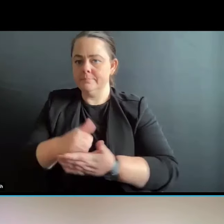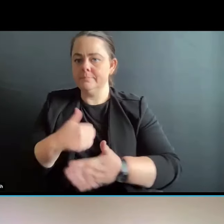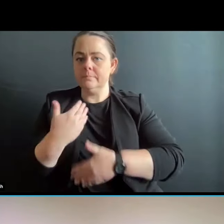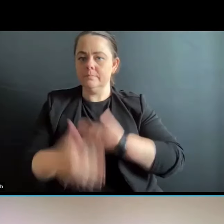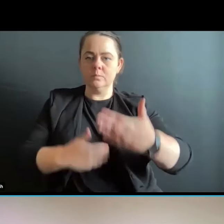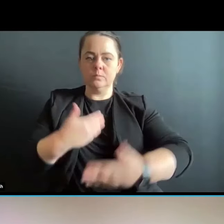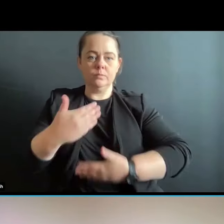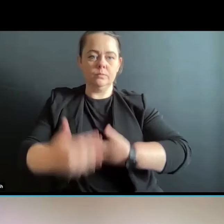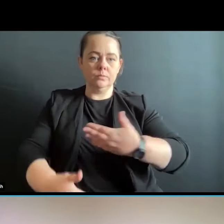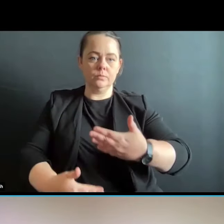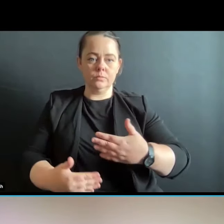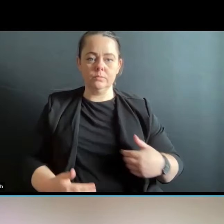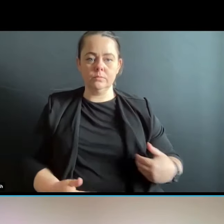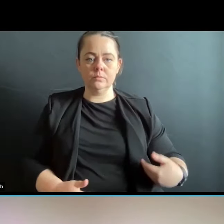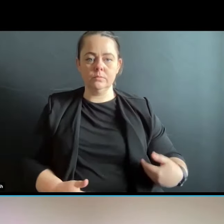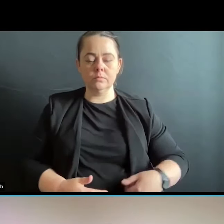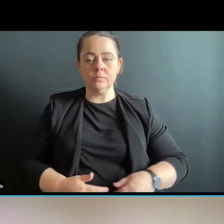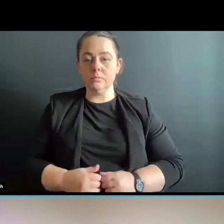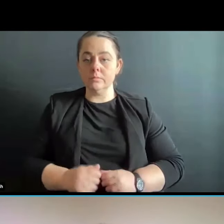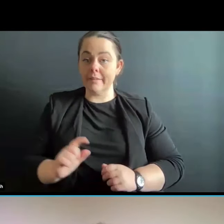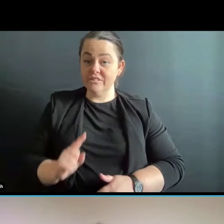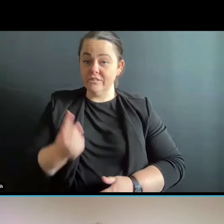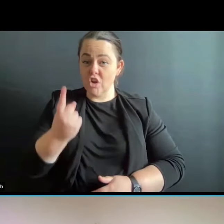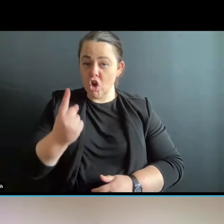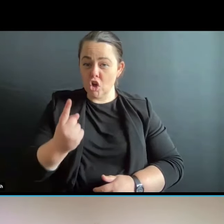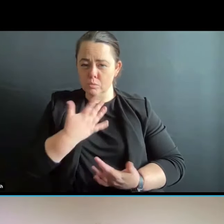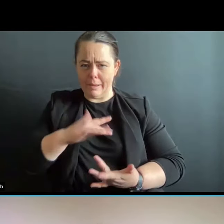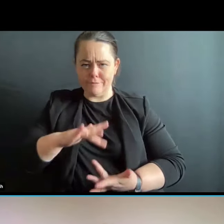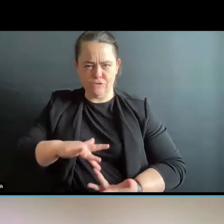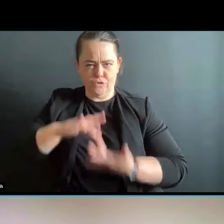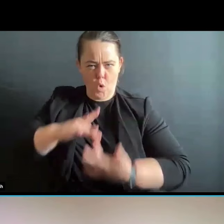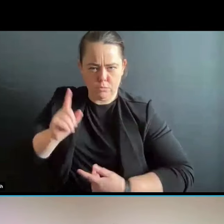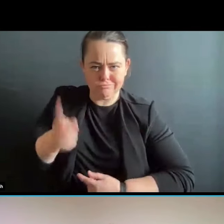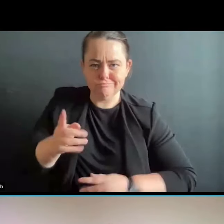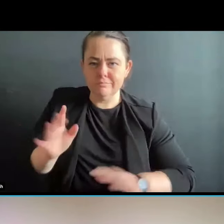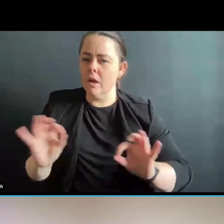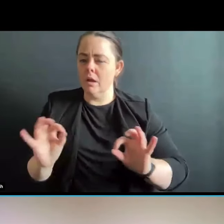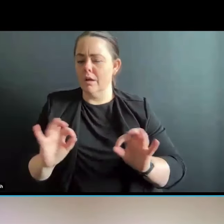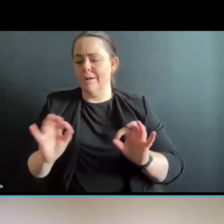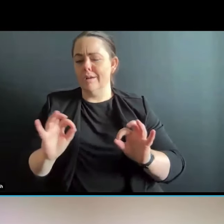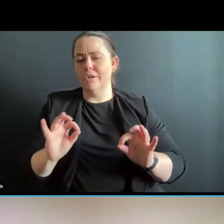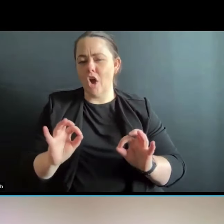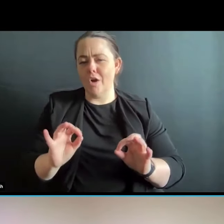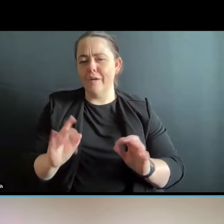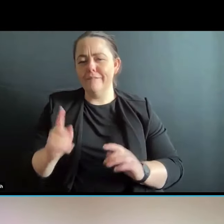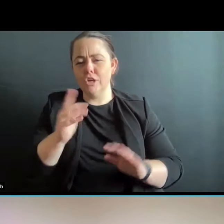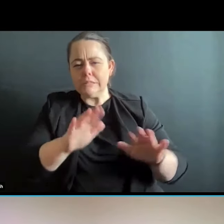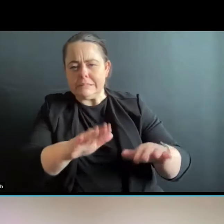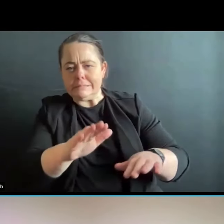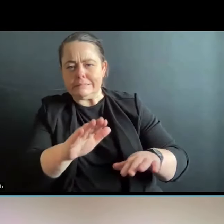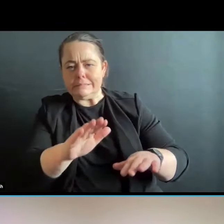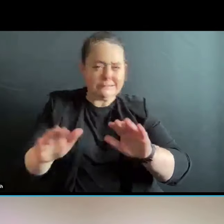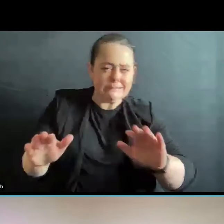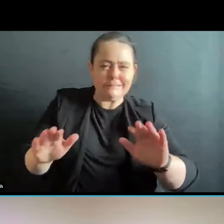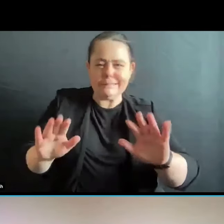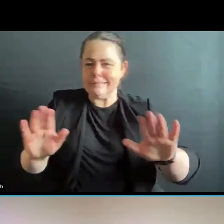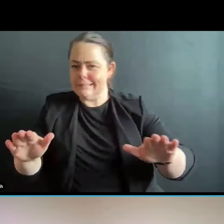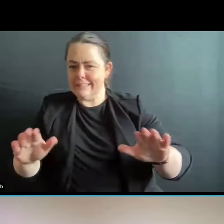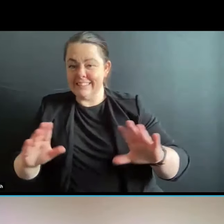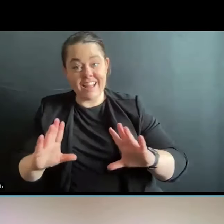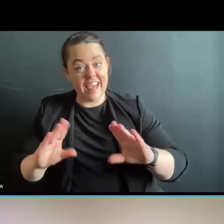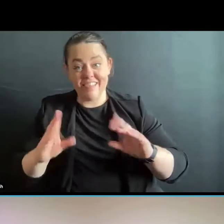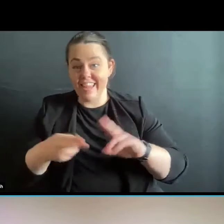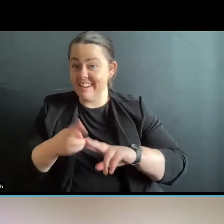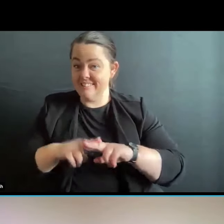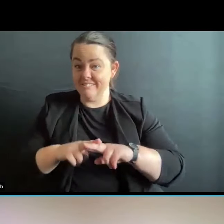initially using informal procedures to remind and then caution providers about consequence of not lodging within